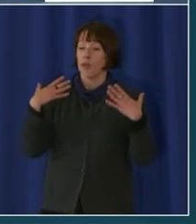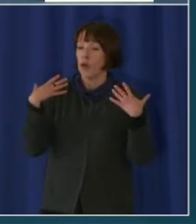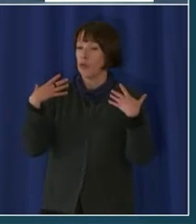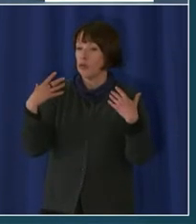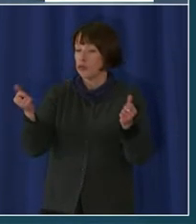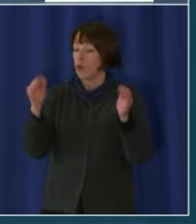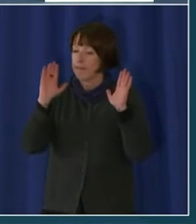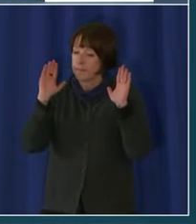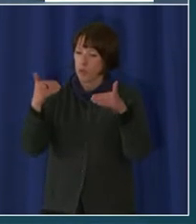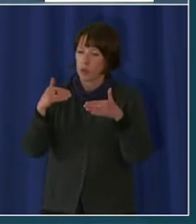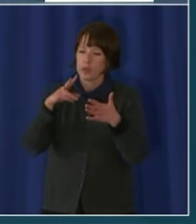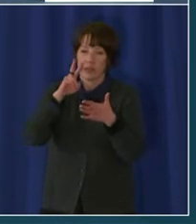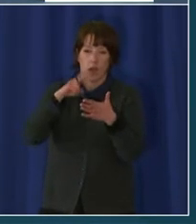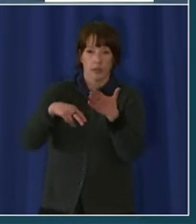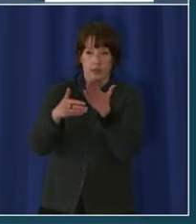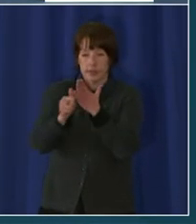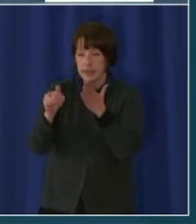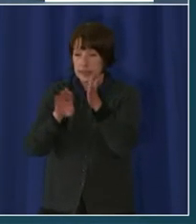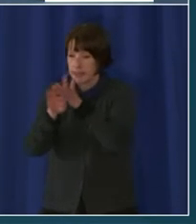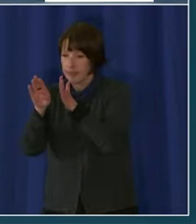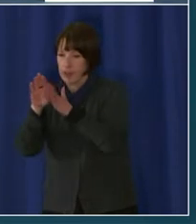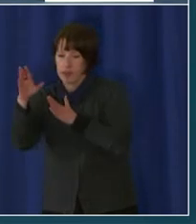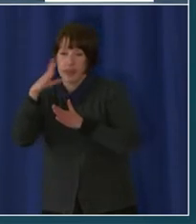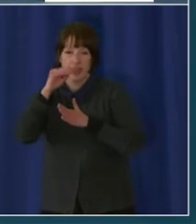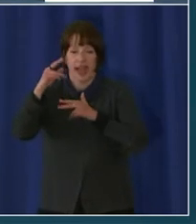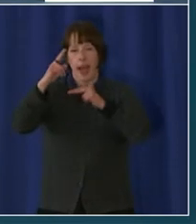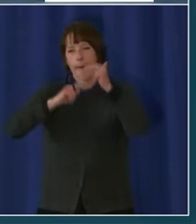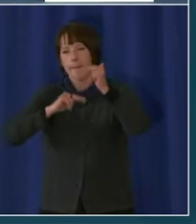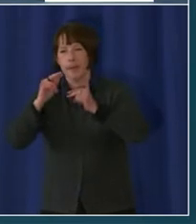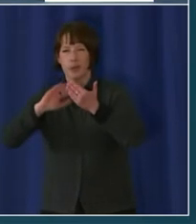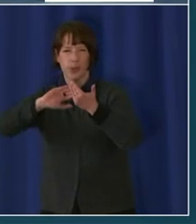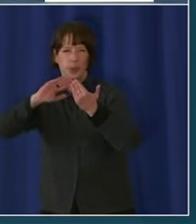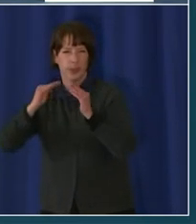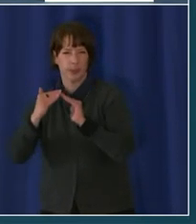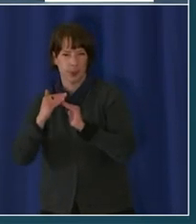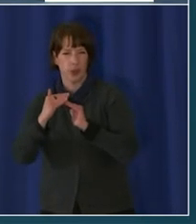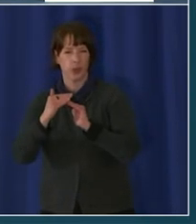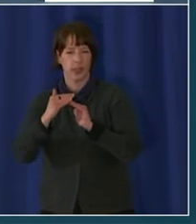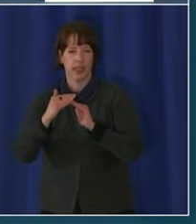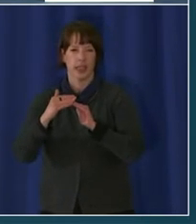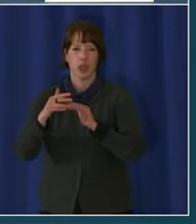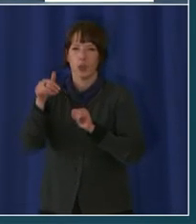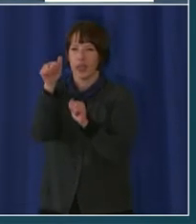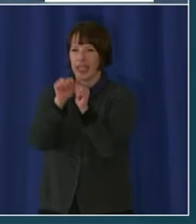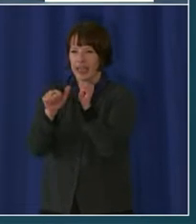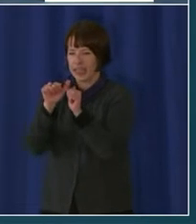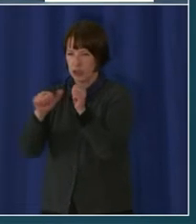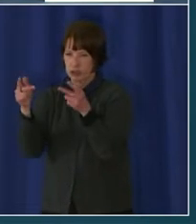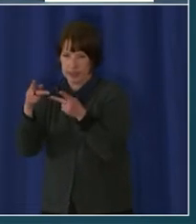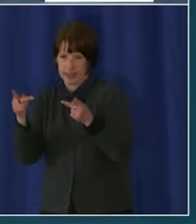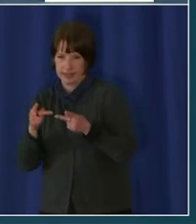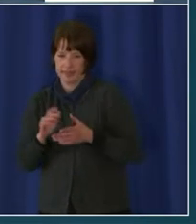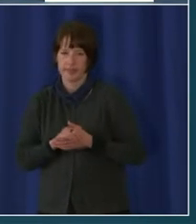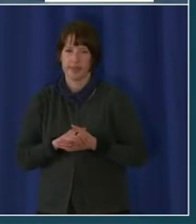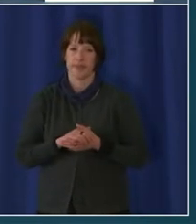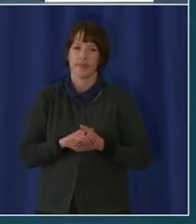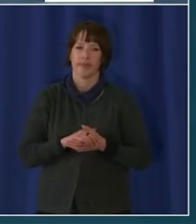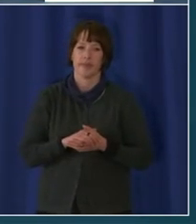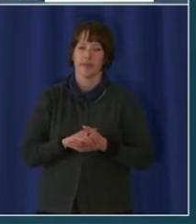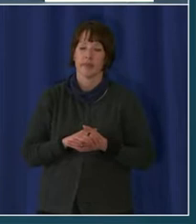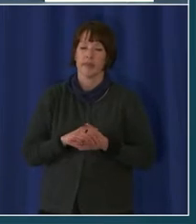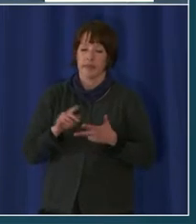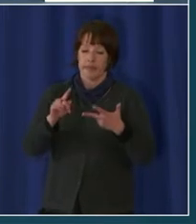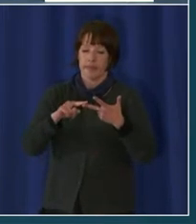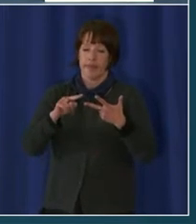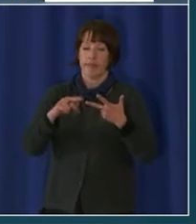on literacy development, and there's a strong focus on building community within each of our LSAP sites. For our